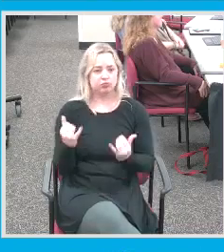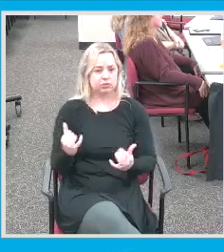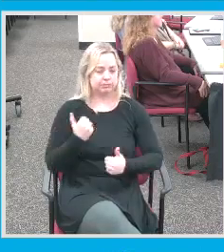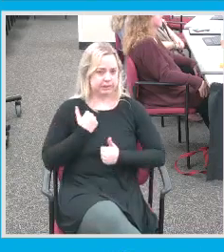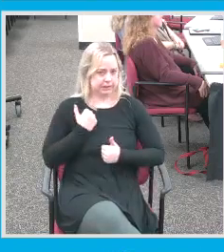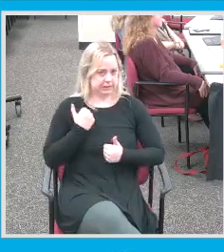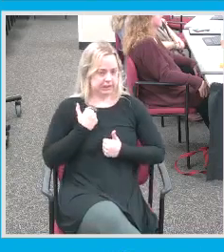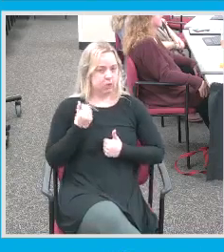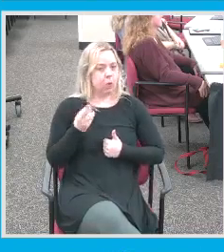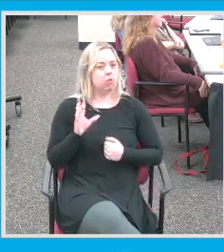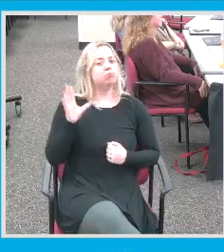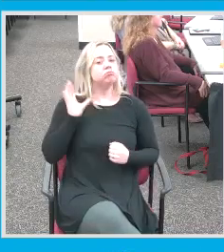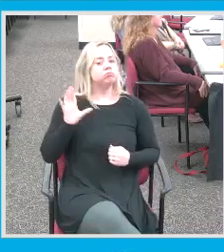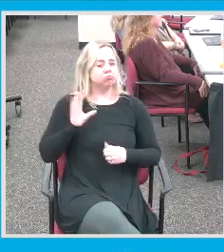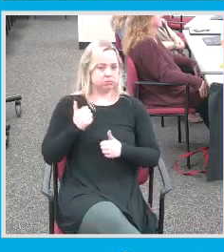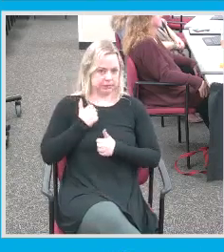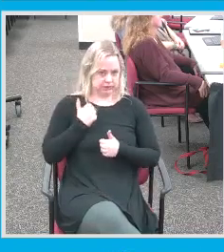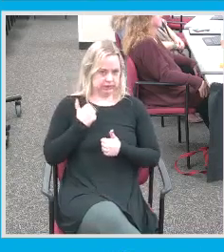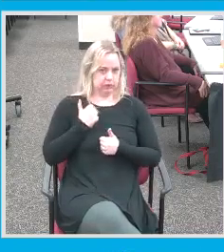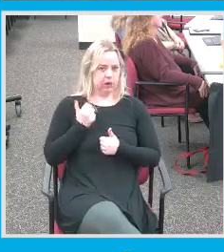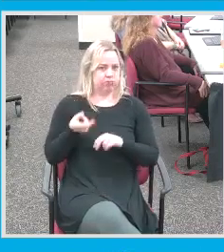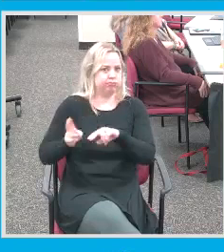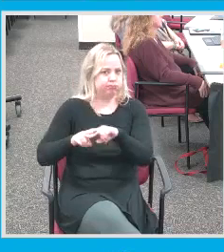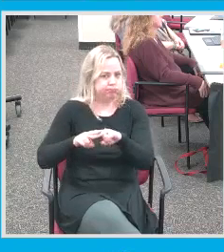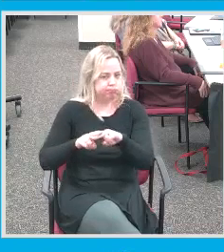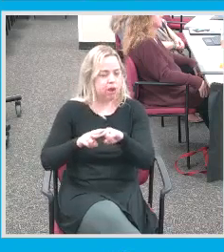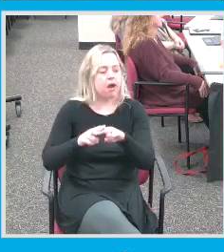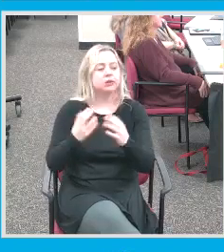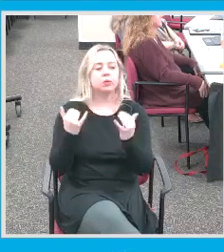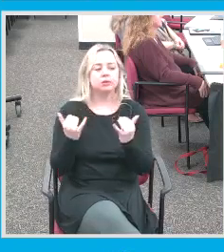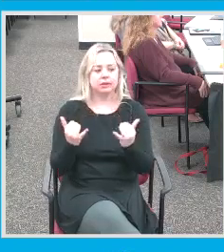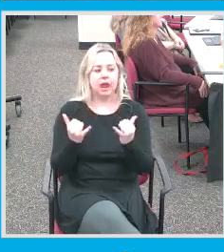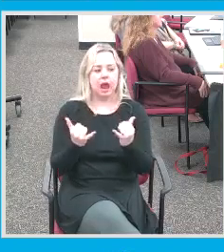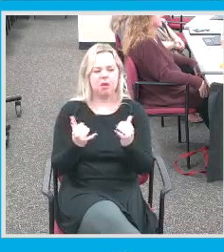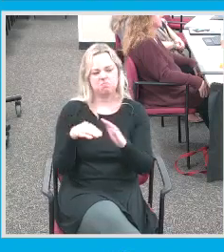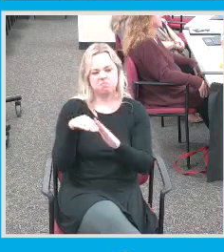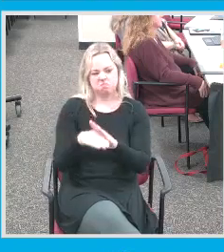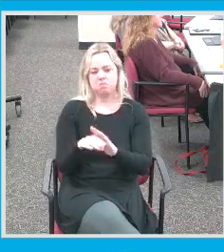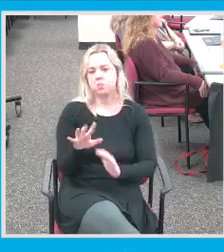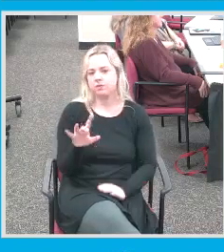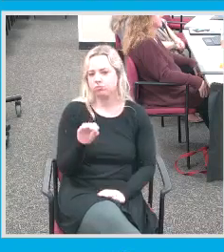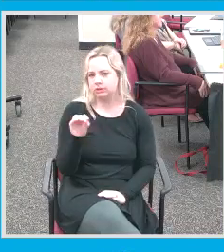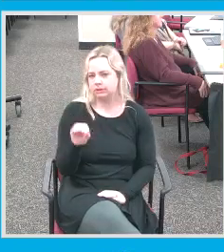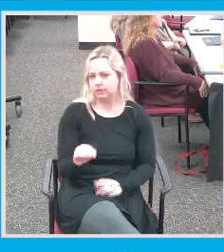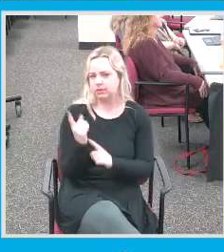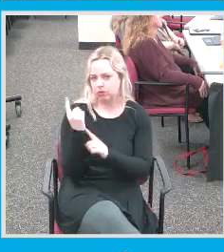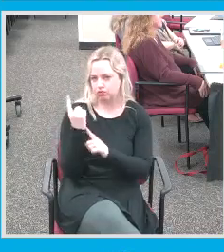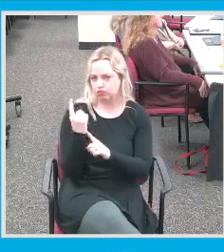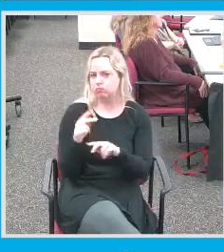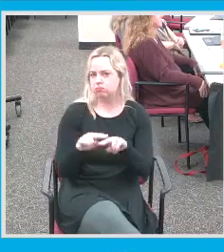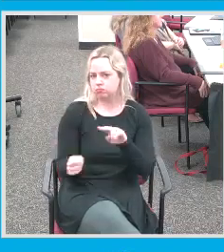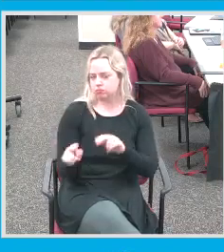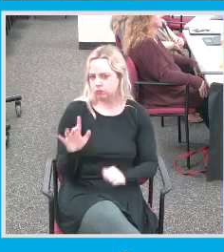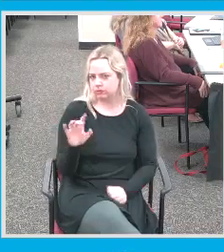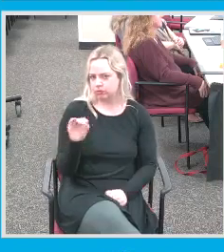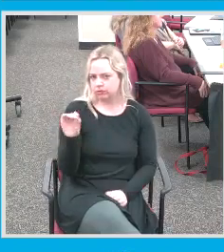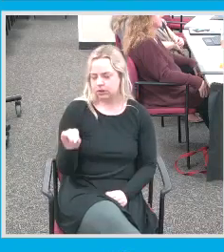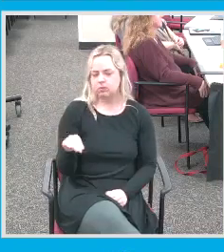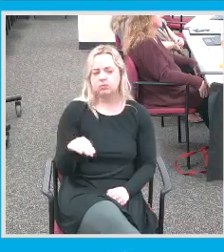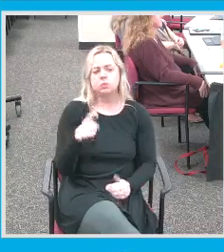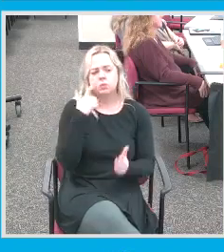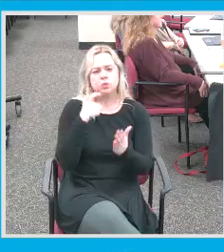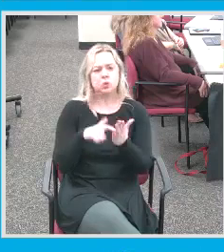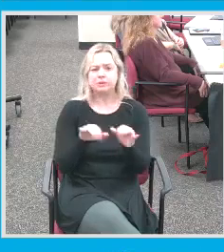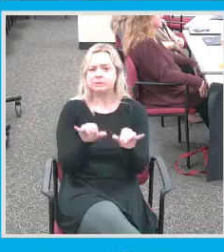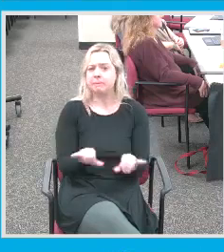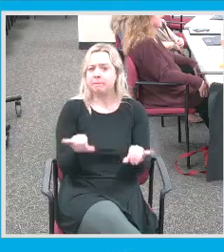had prior service. And that went down to 25% last year. Things that were steady included